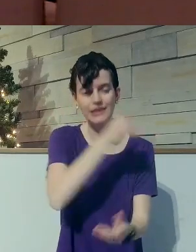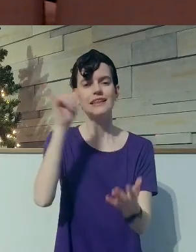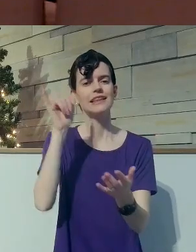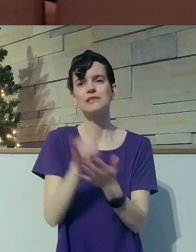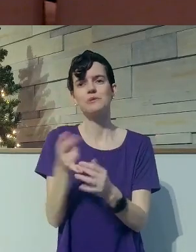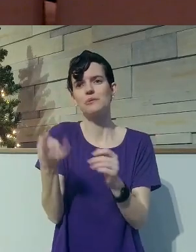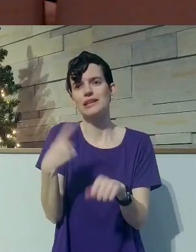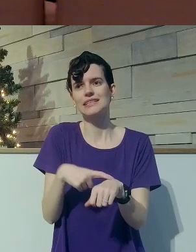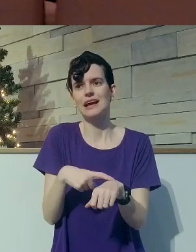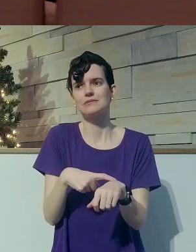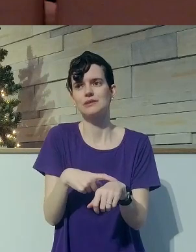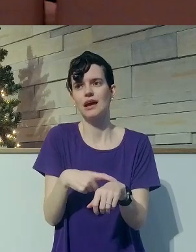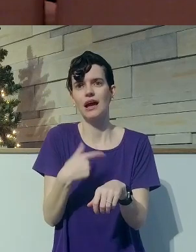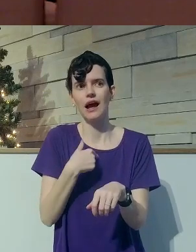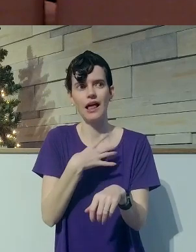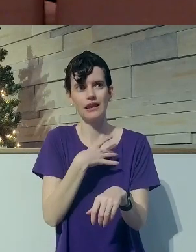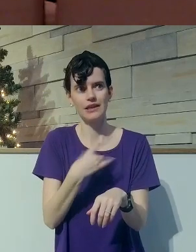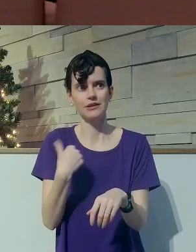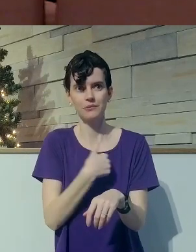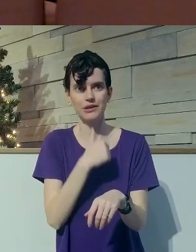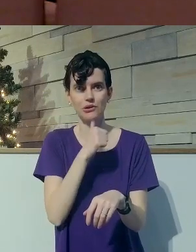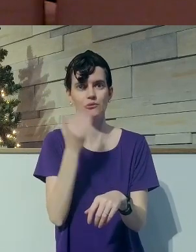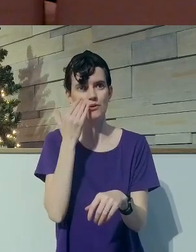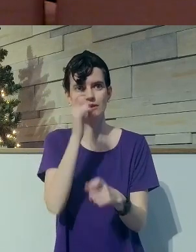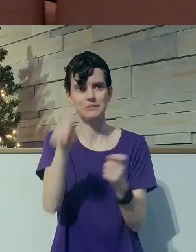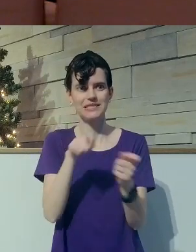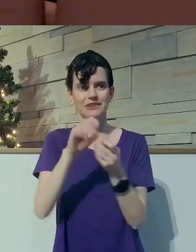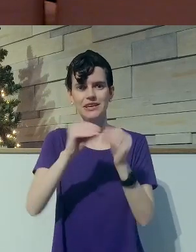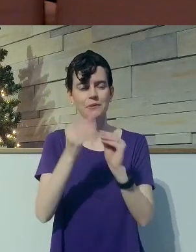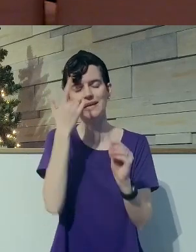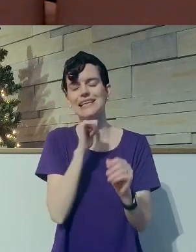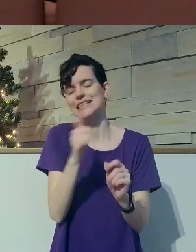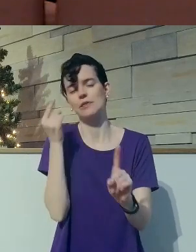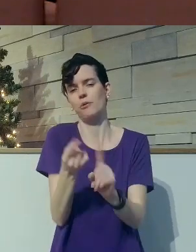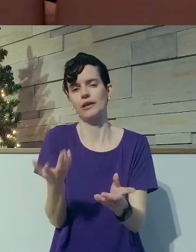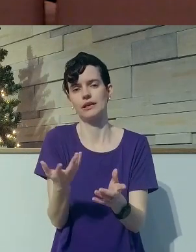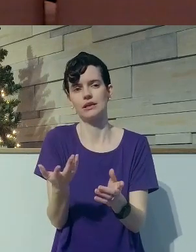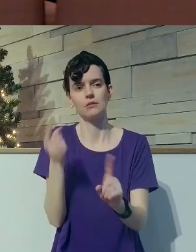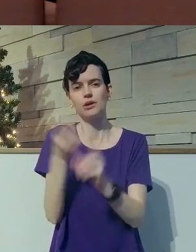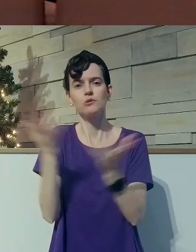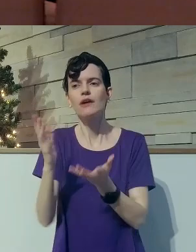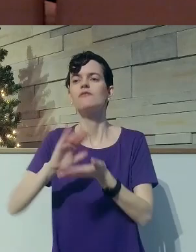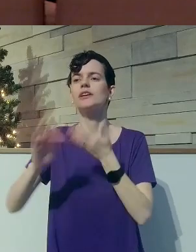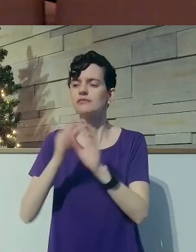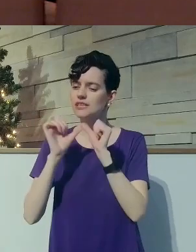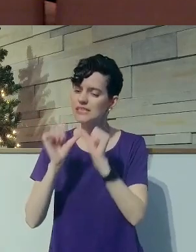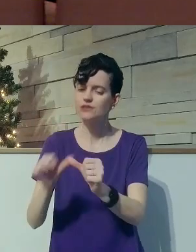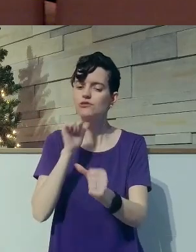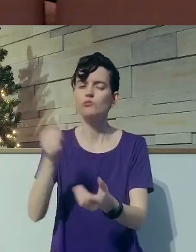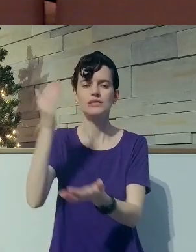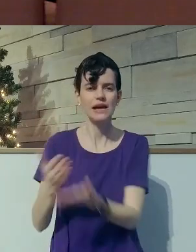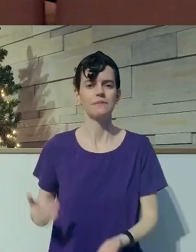those times in Scripture where I like that we really don't know the number, because that's not the point. The point is this: you forgive and you keep forgiving and you don't